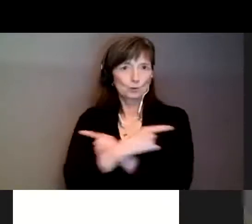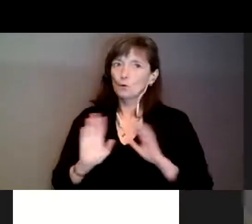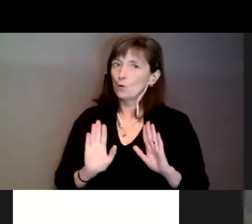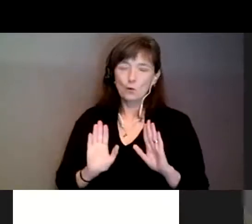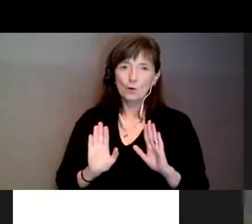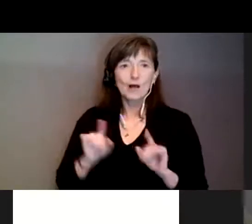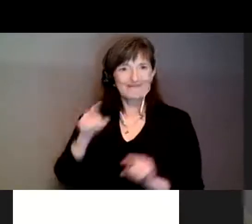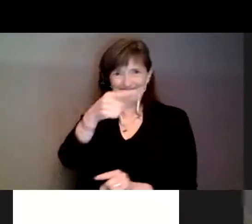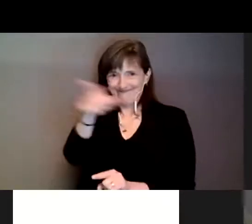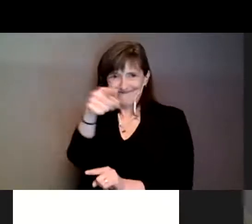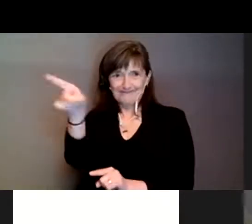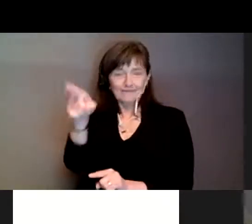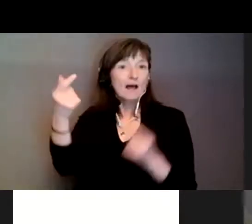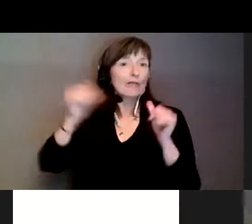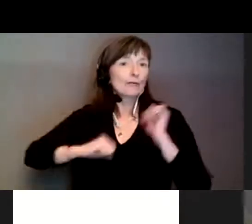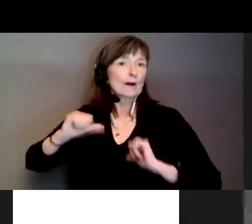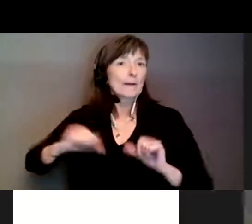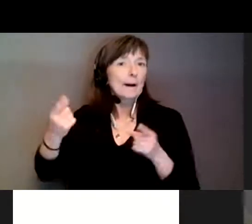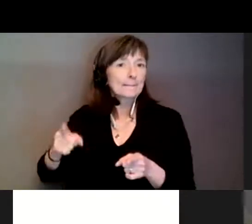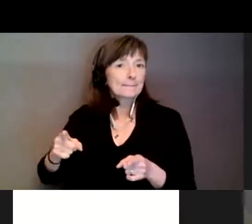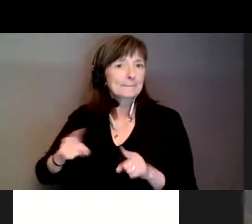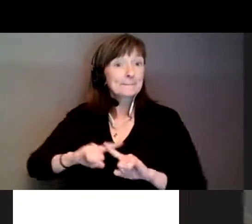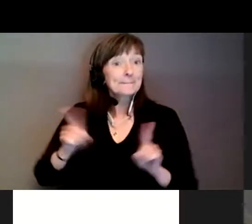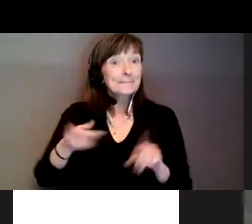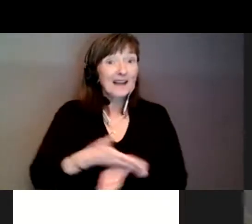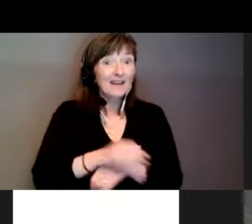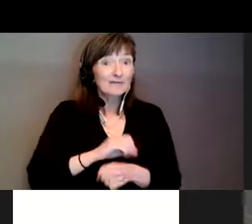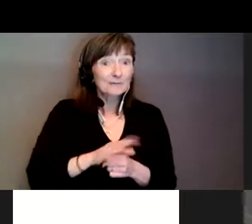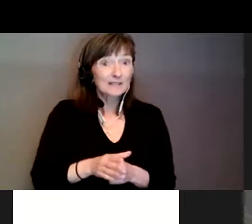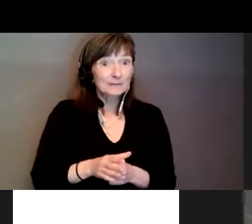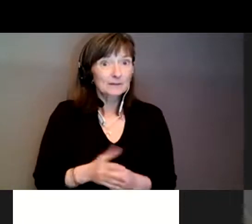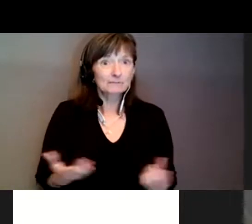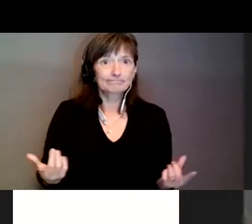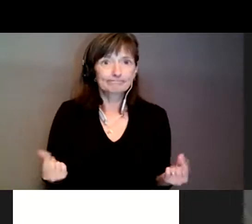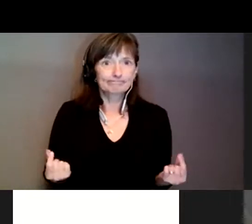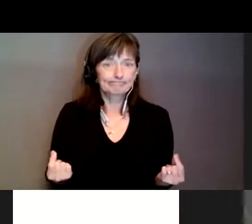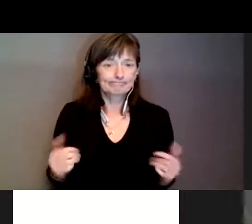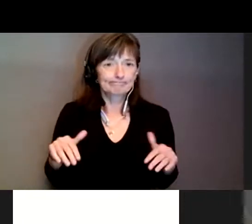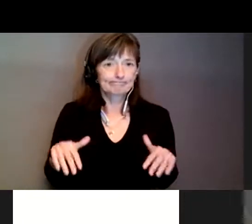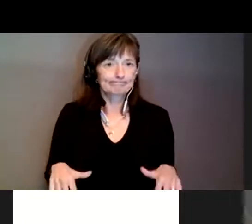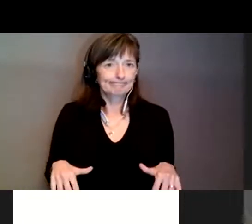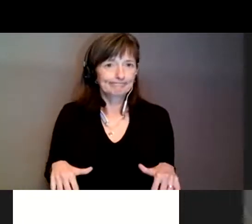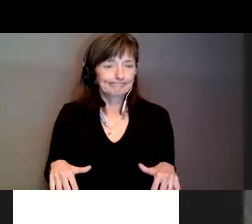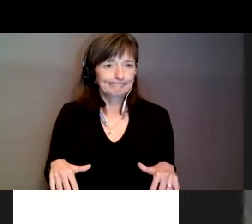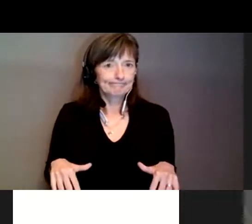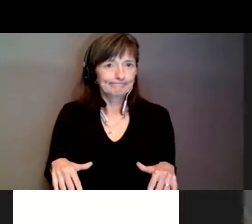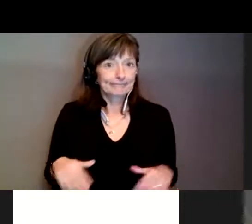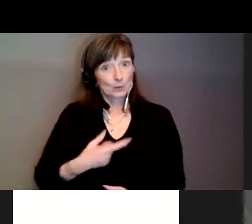pandemic hit, how are we going to do that within theater? Our services, because they